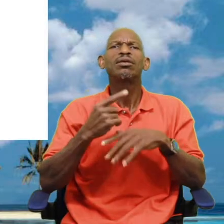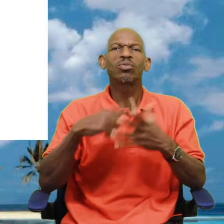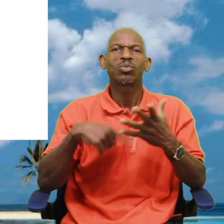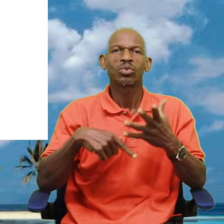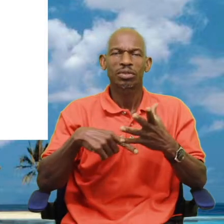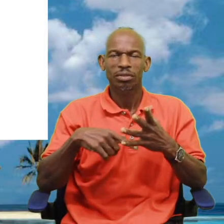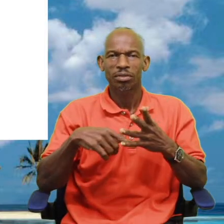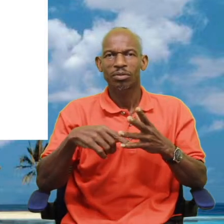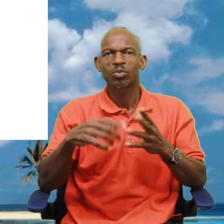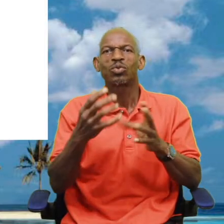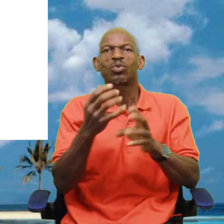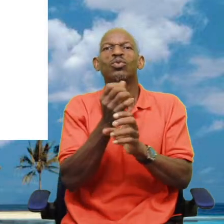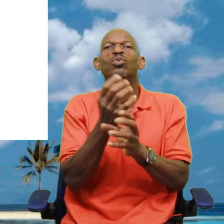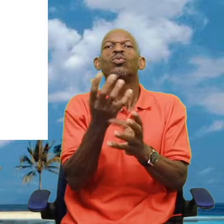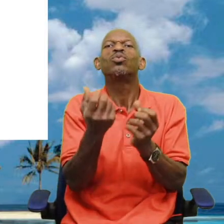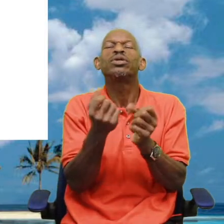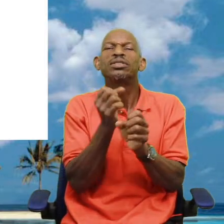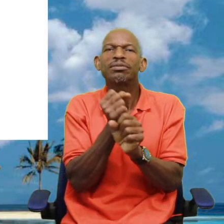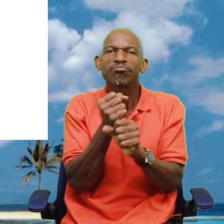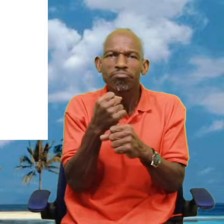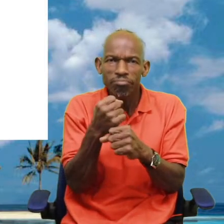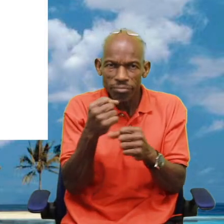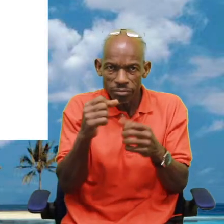making sentences with adjectives.